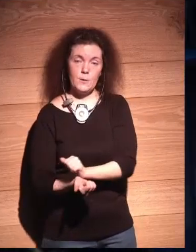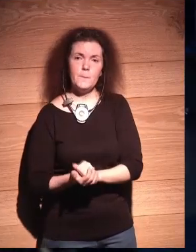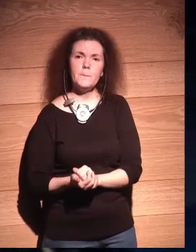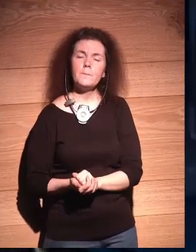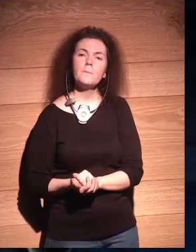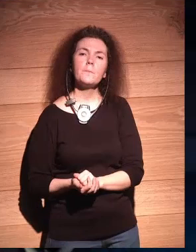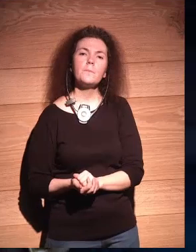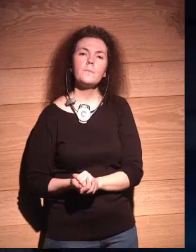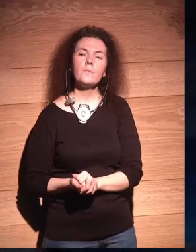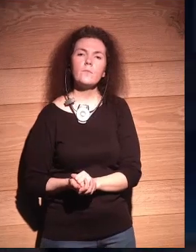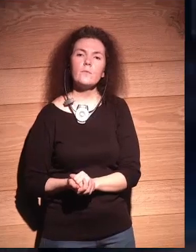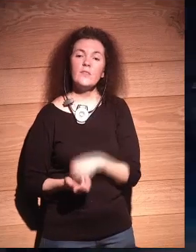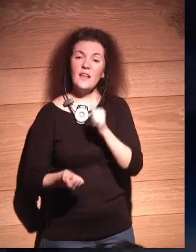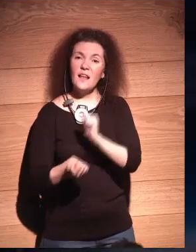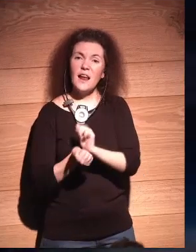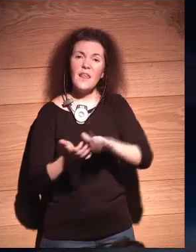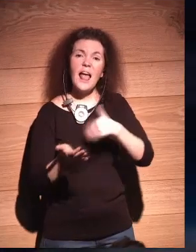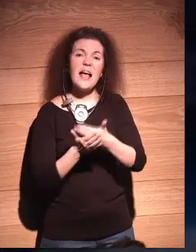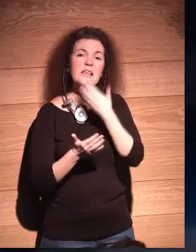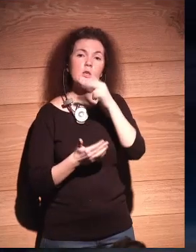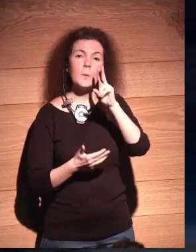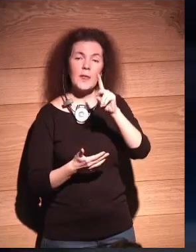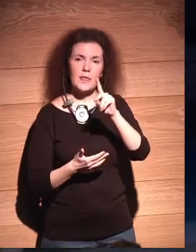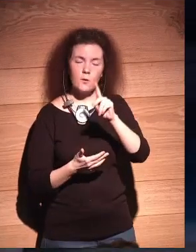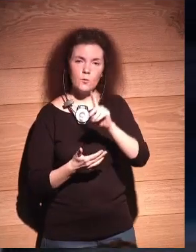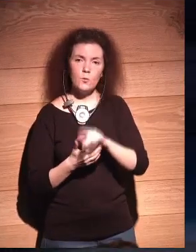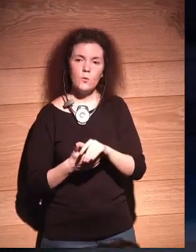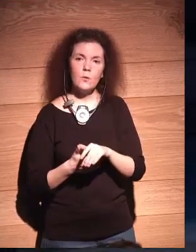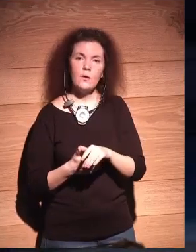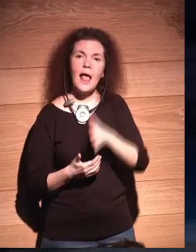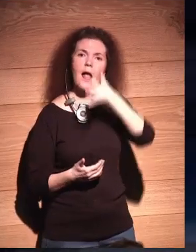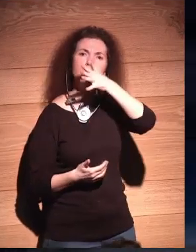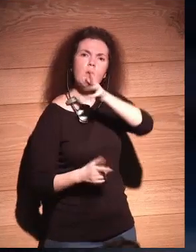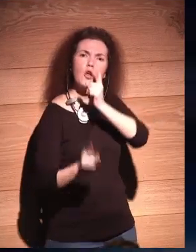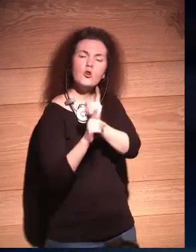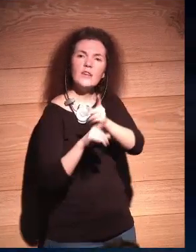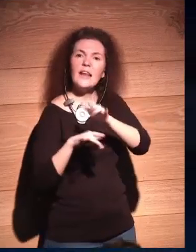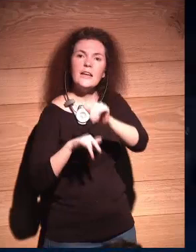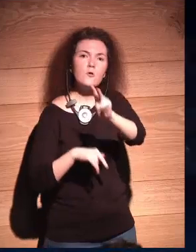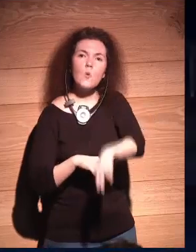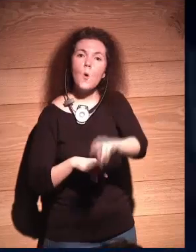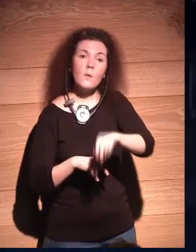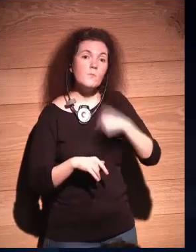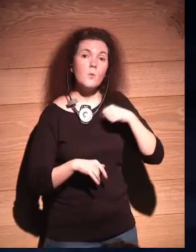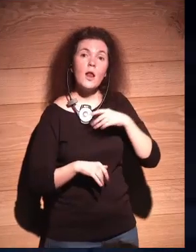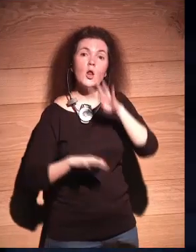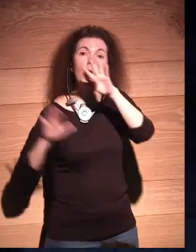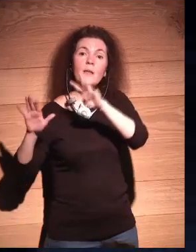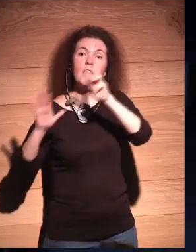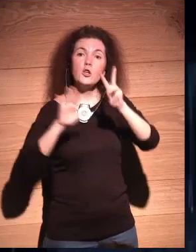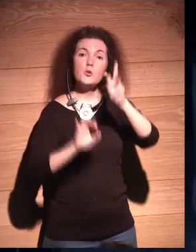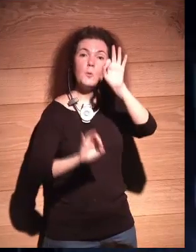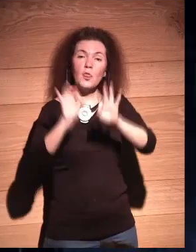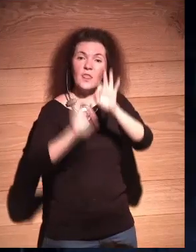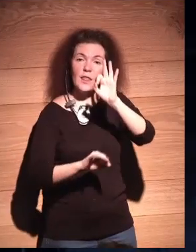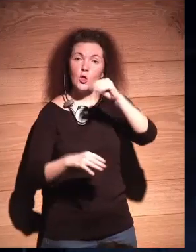he was 21. He was never charged, as 98% of the people in Guantanamo were never charged with anything. They were just